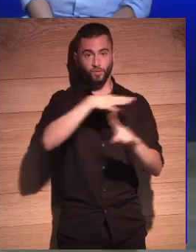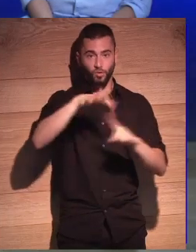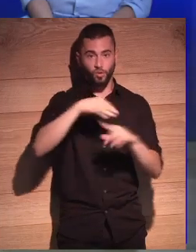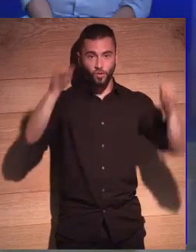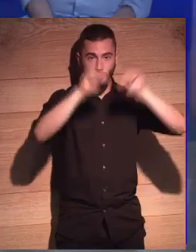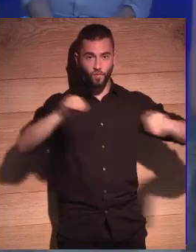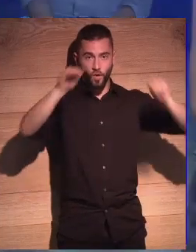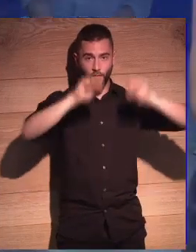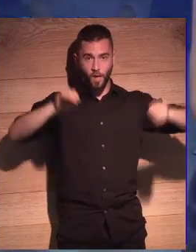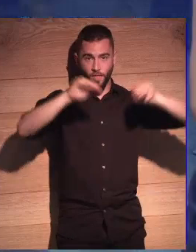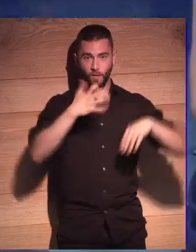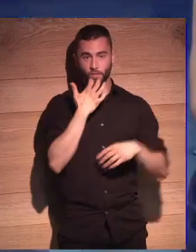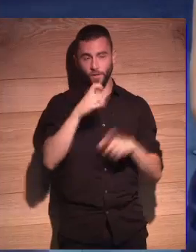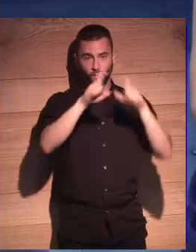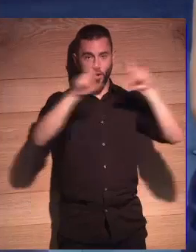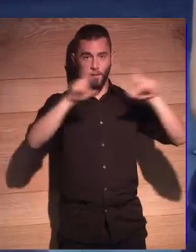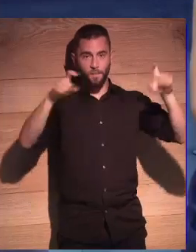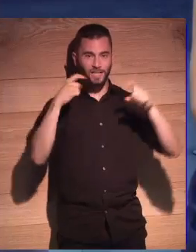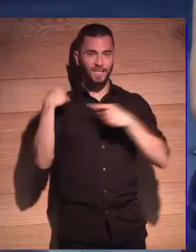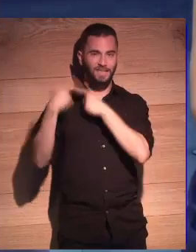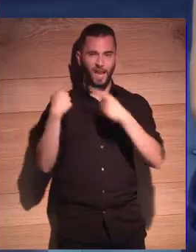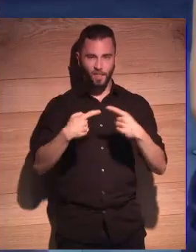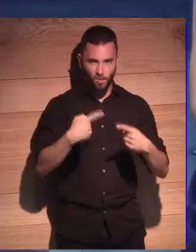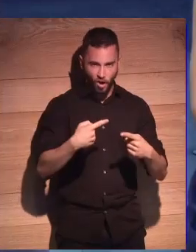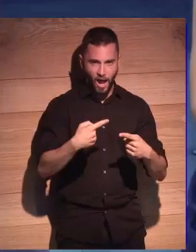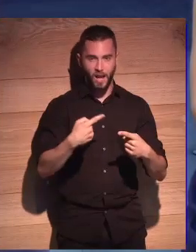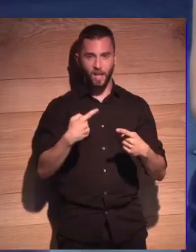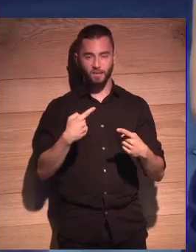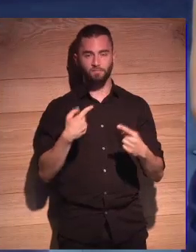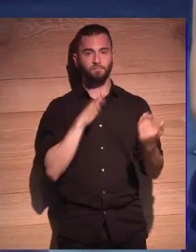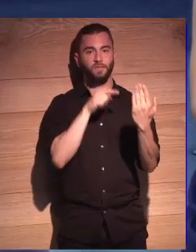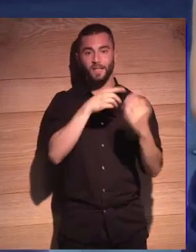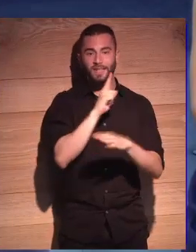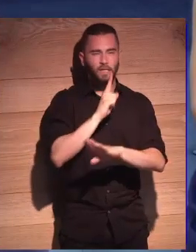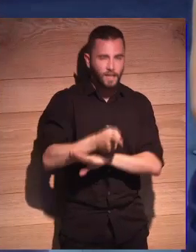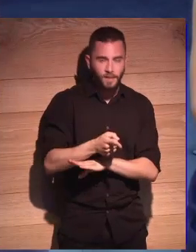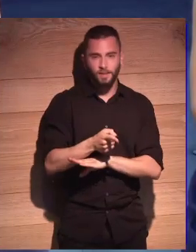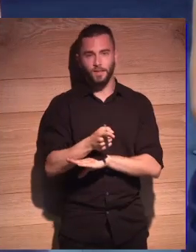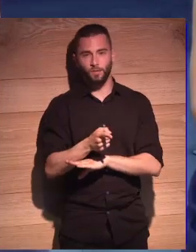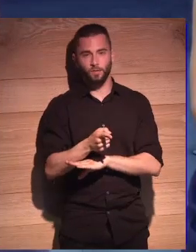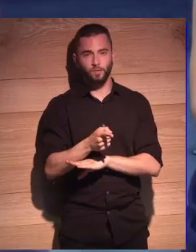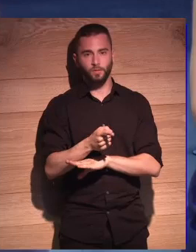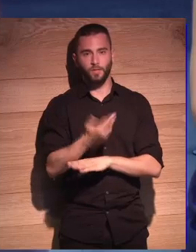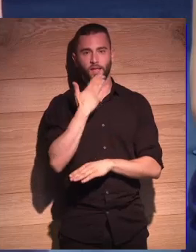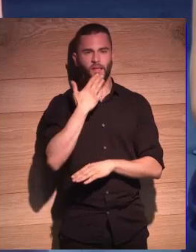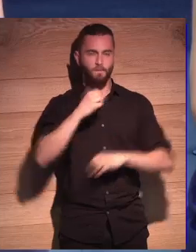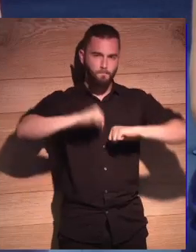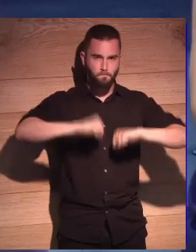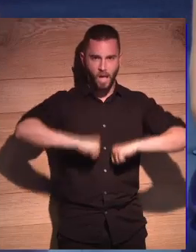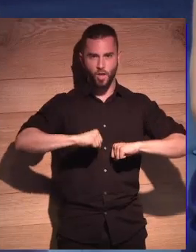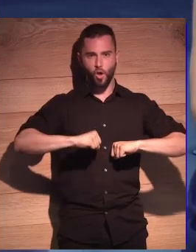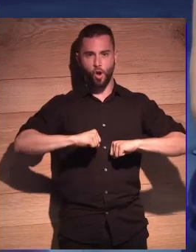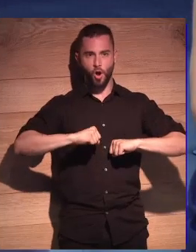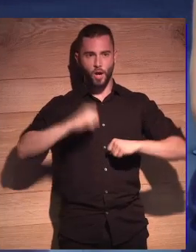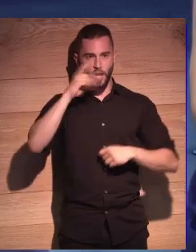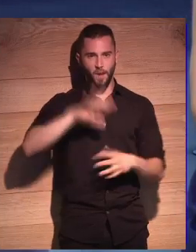in a training area where, for example, you find more traditional companies where the executive directors are older,